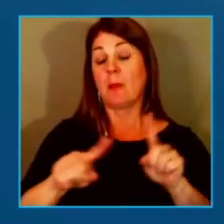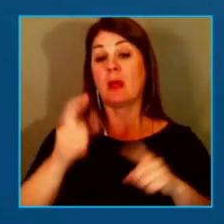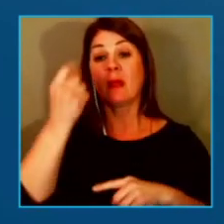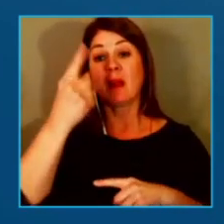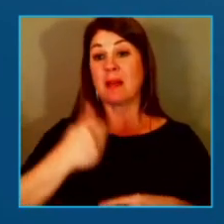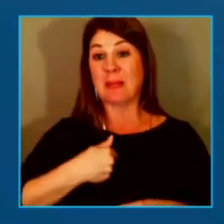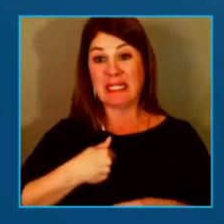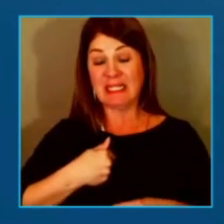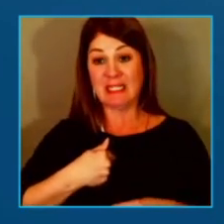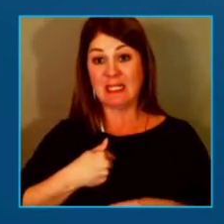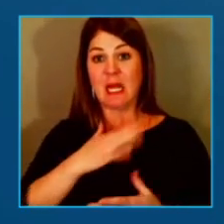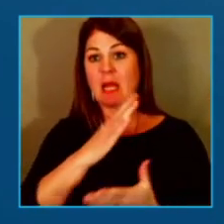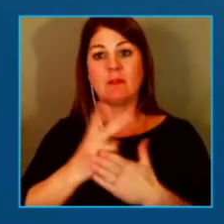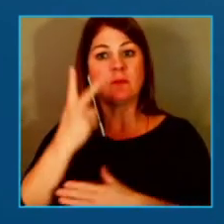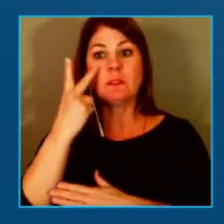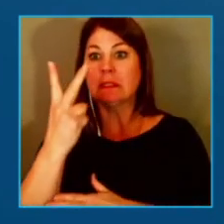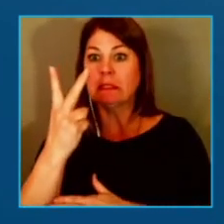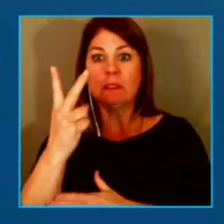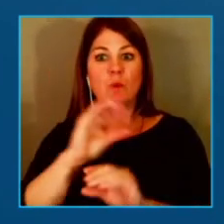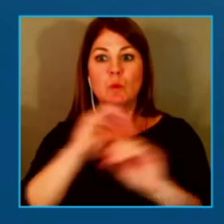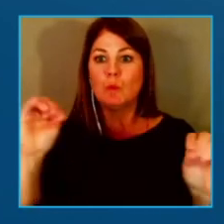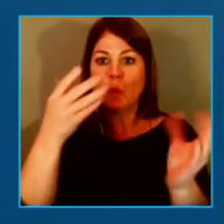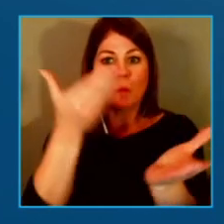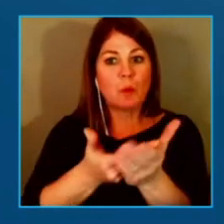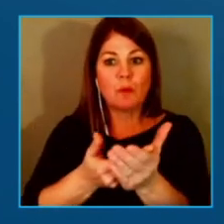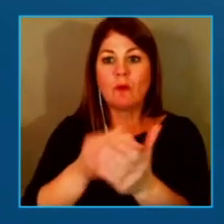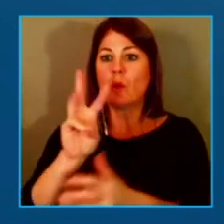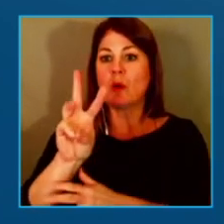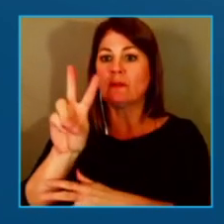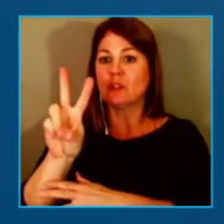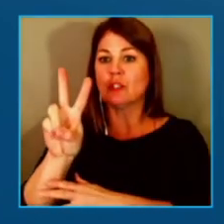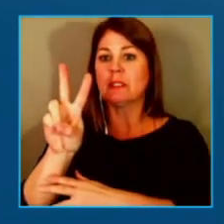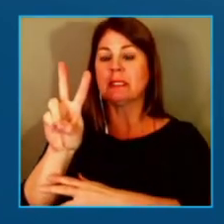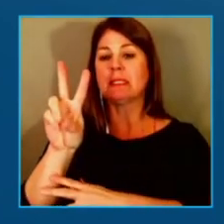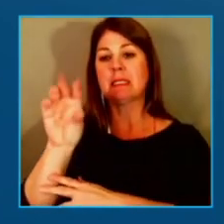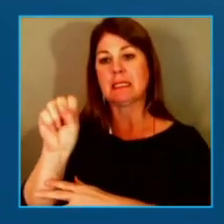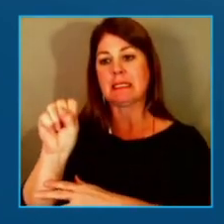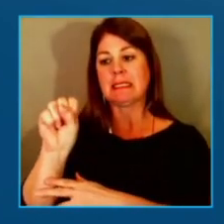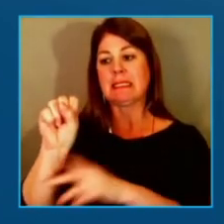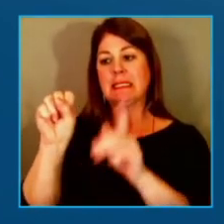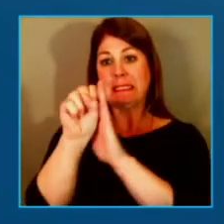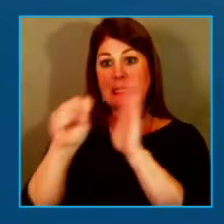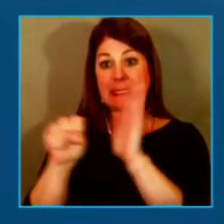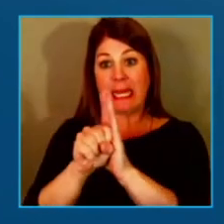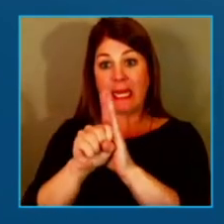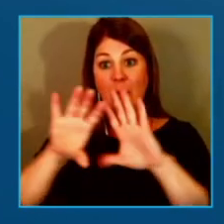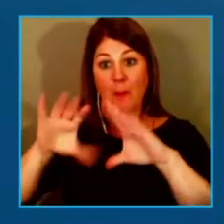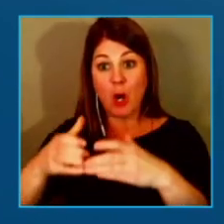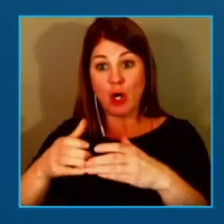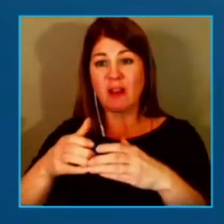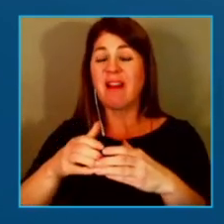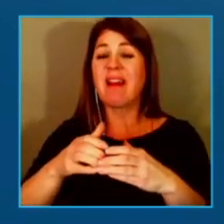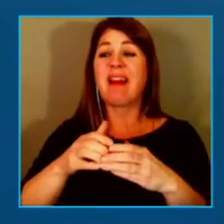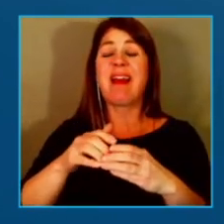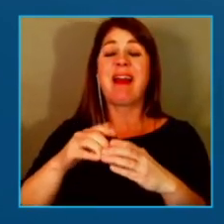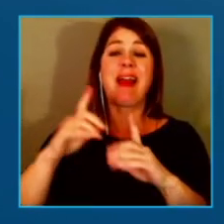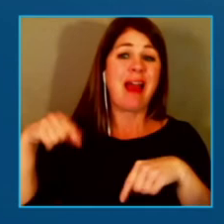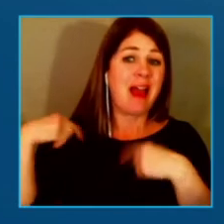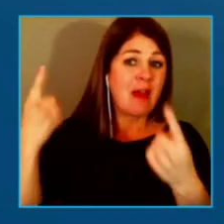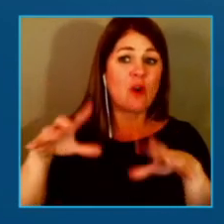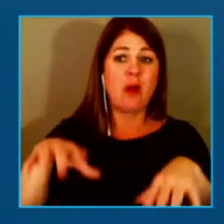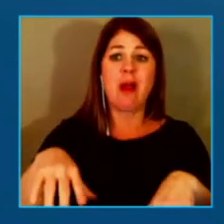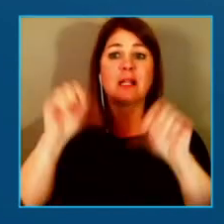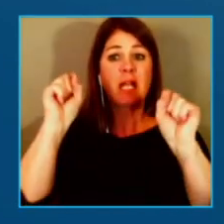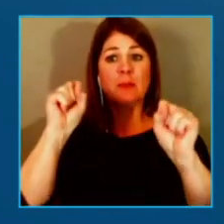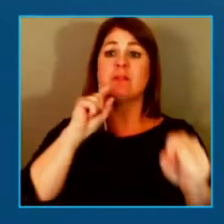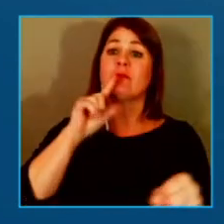no evidence that the West Virginia State Party has ever adopted an affirmative action plan that is applicable to